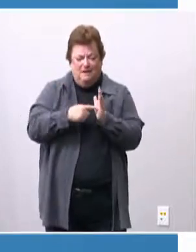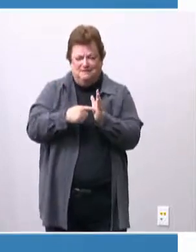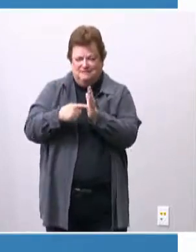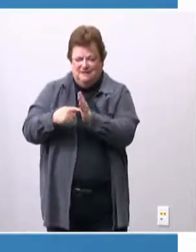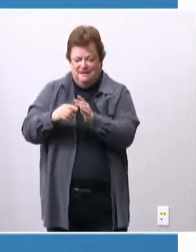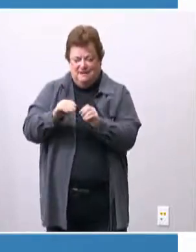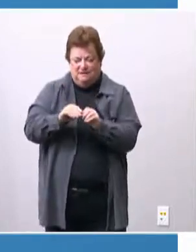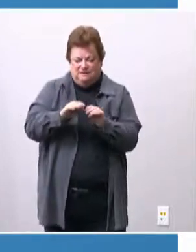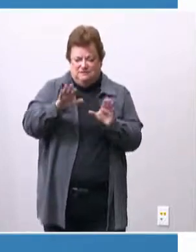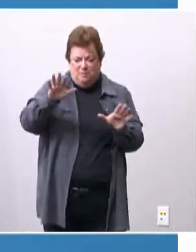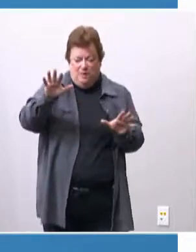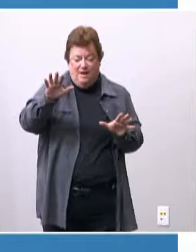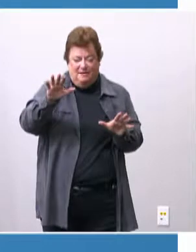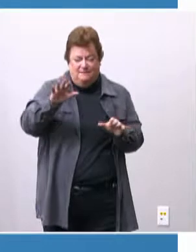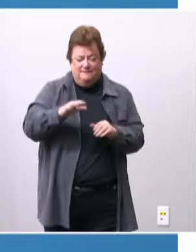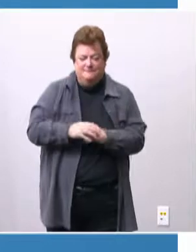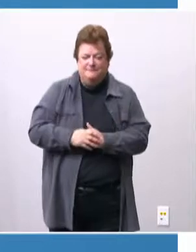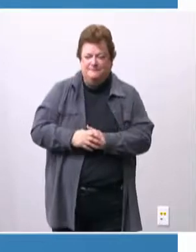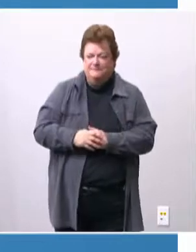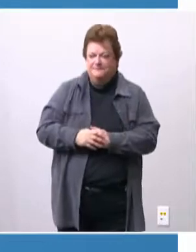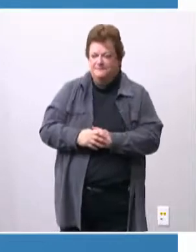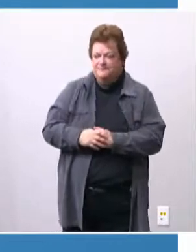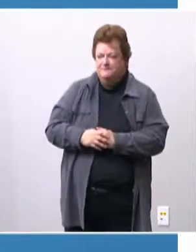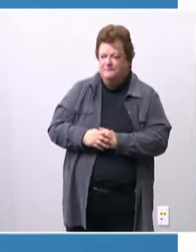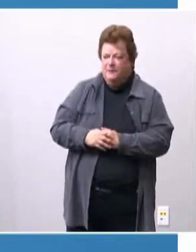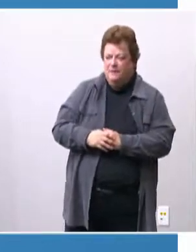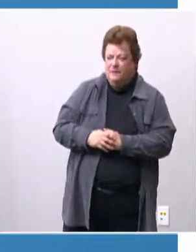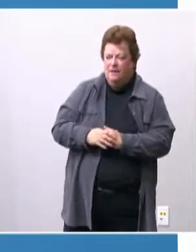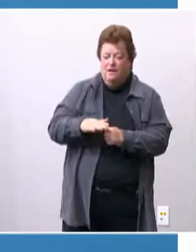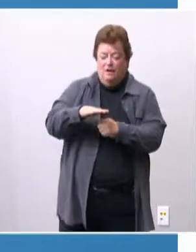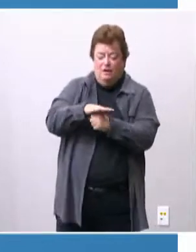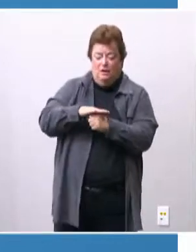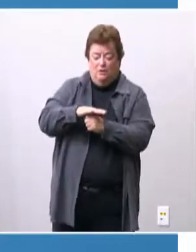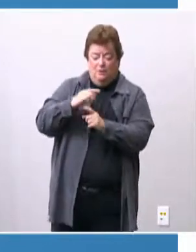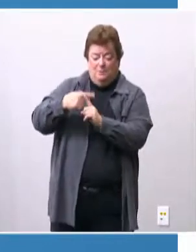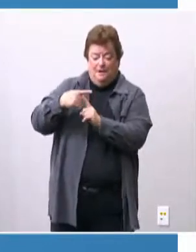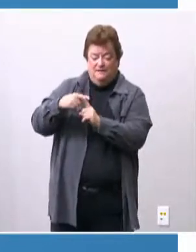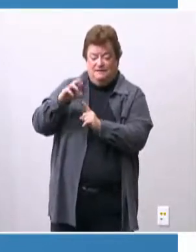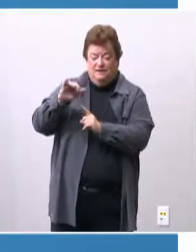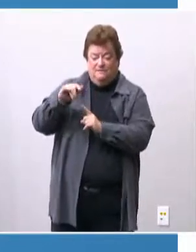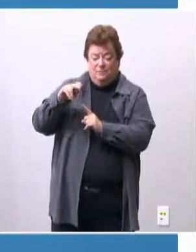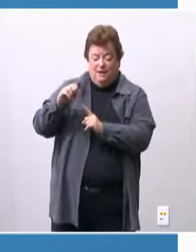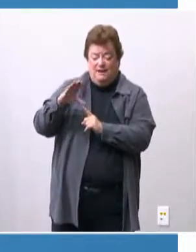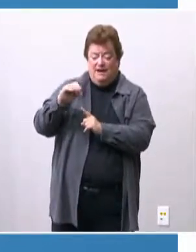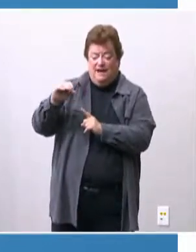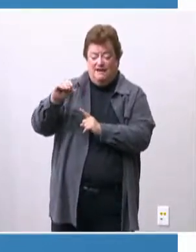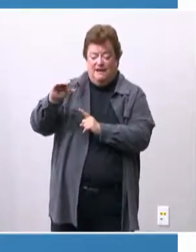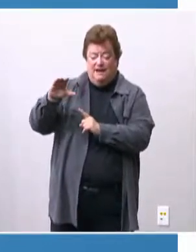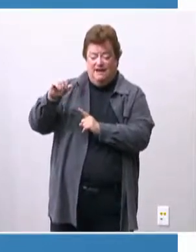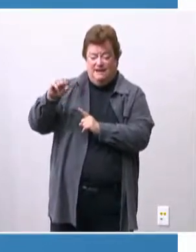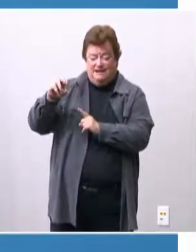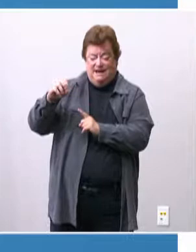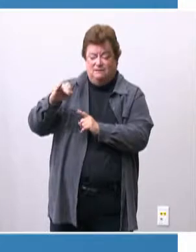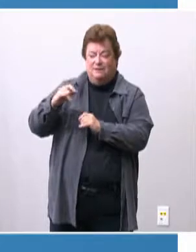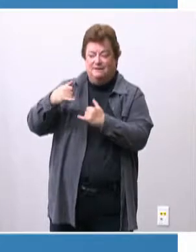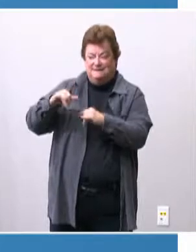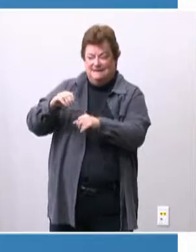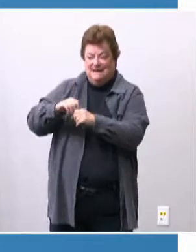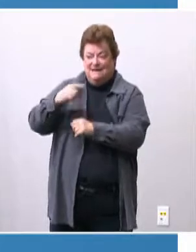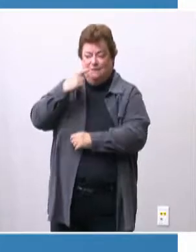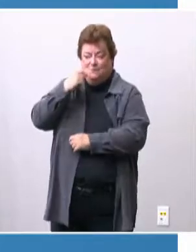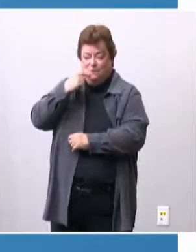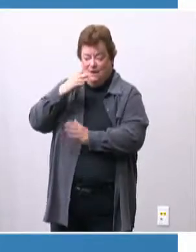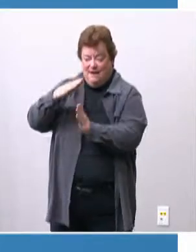spread across the different risk categories. Our local positivity rate and case rate both remain in the red